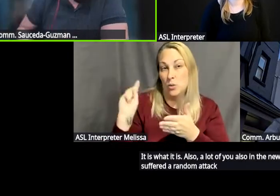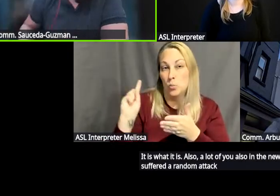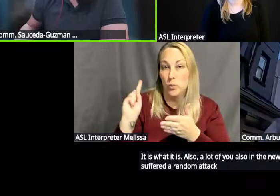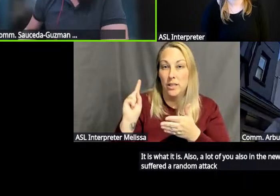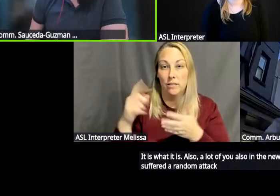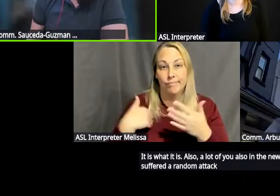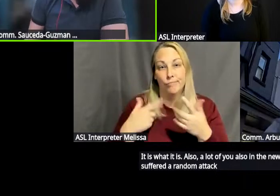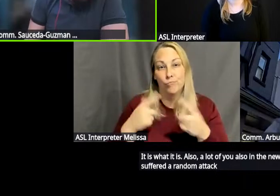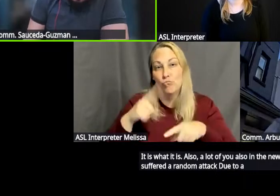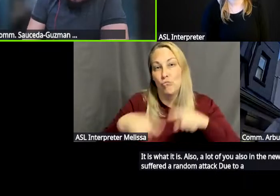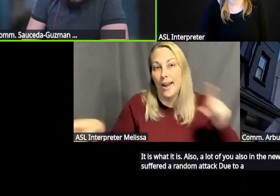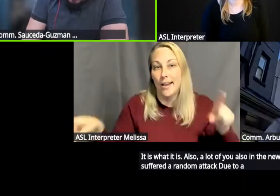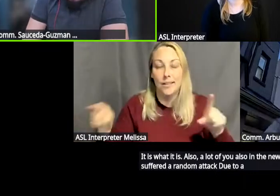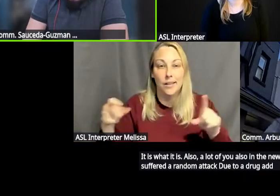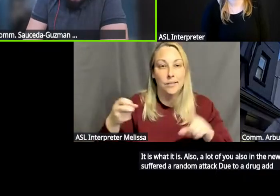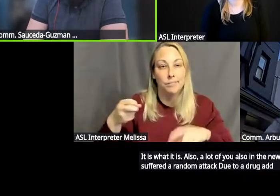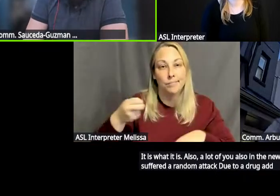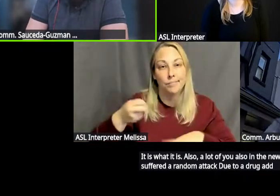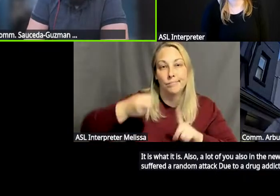drug addict